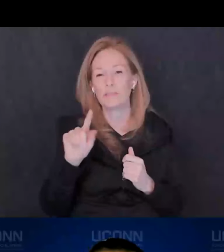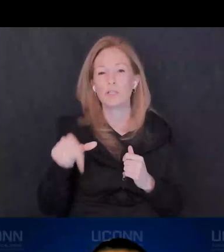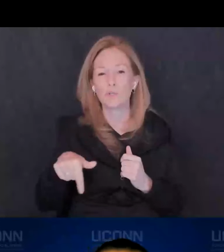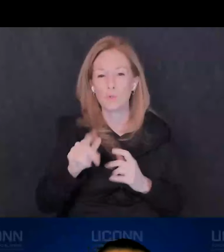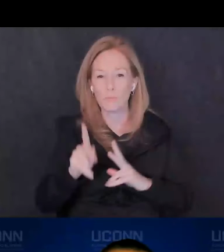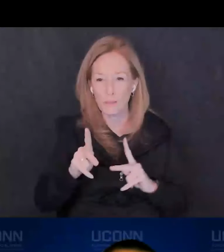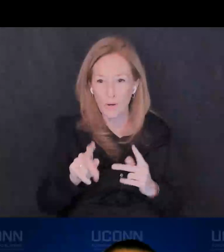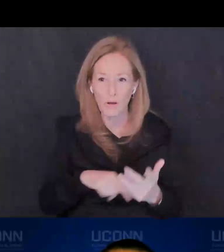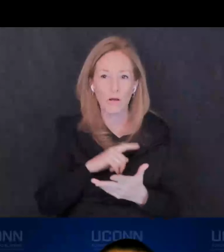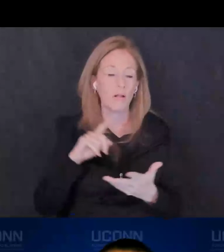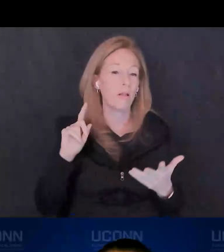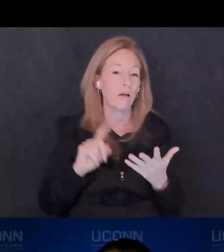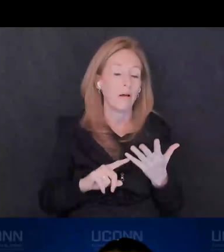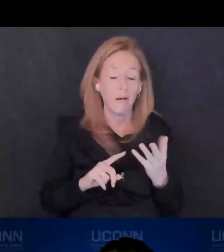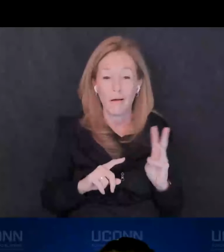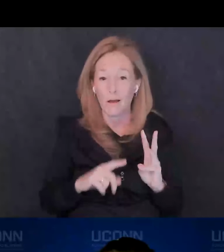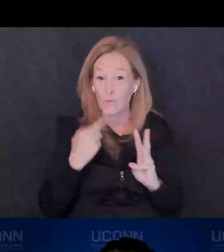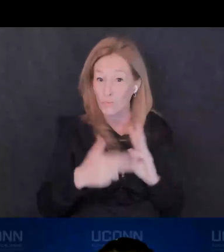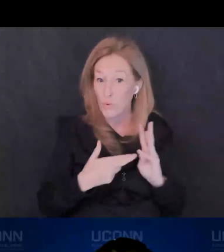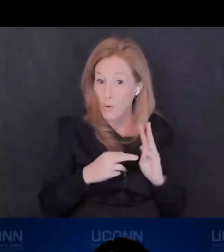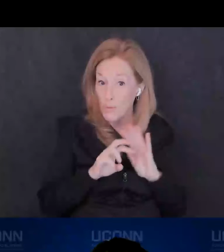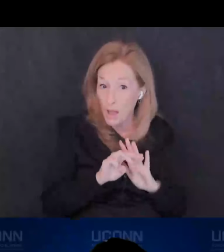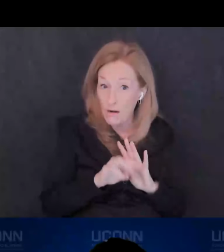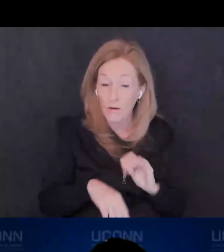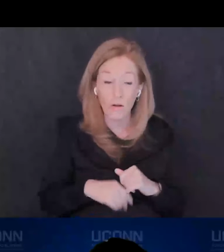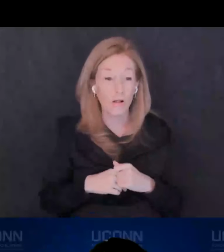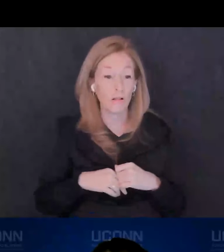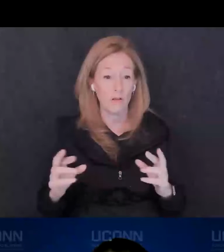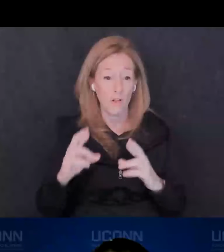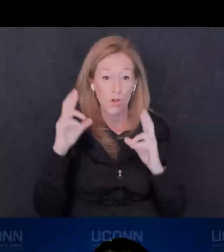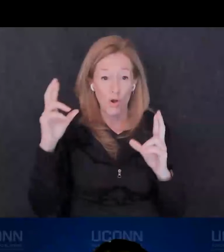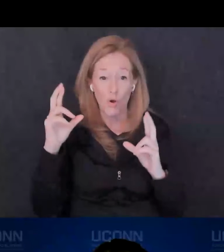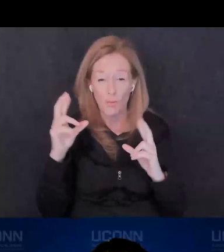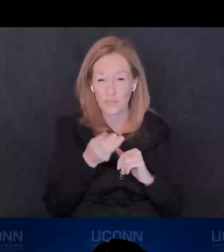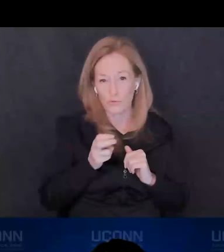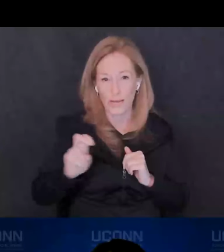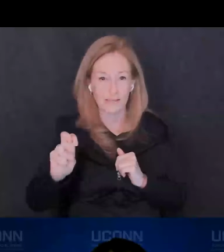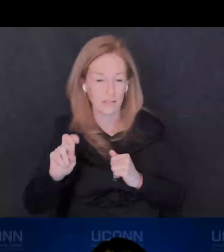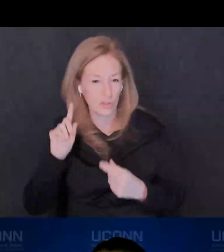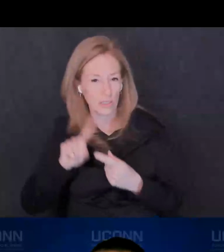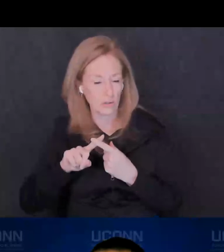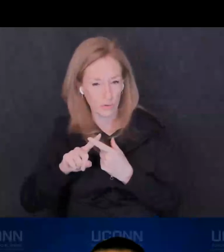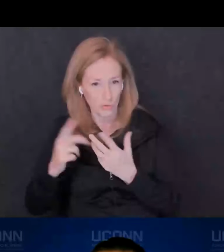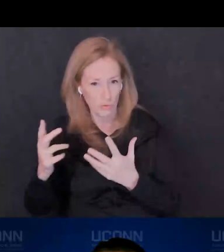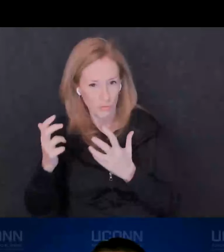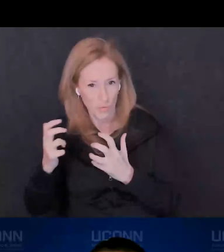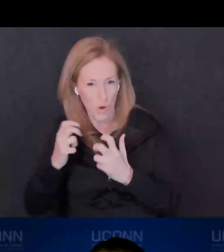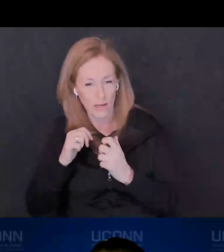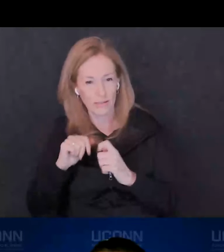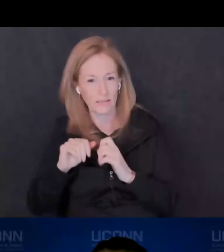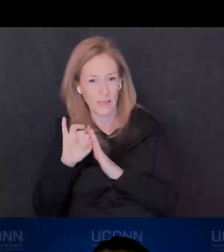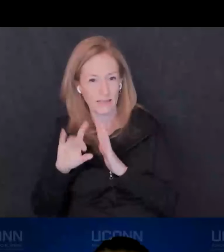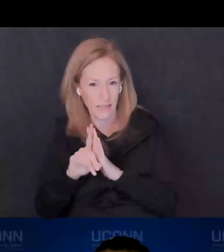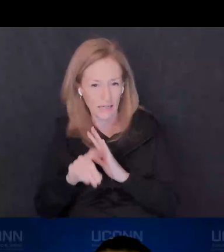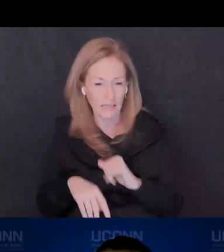other, hope of transitioning to affirms one's gender identity, supportive communities, which also includes churches,